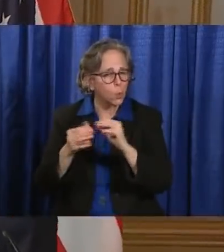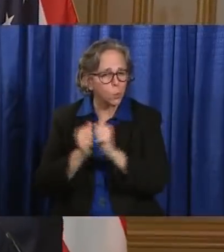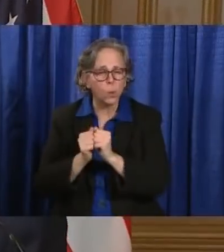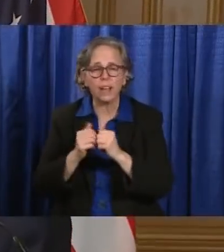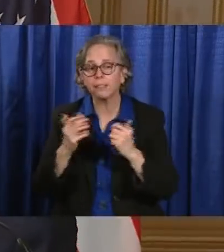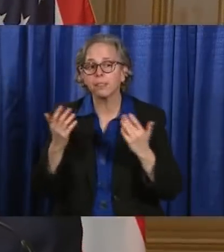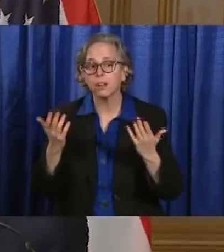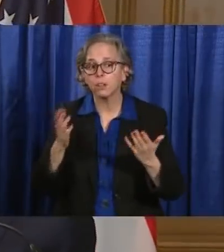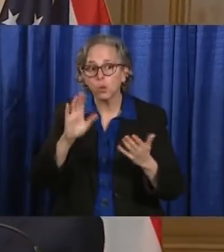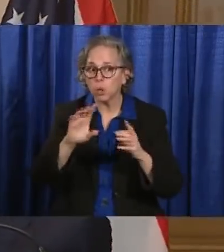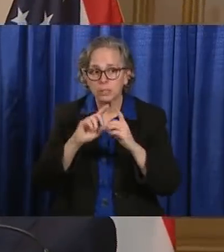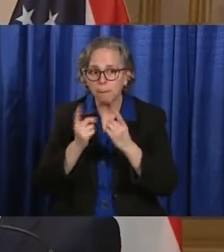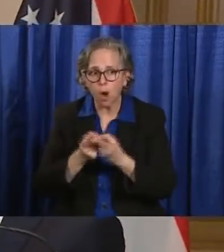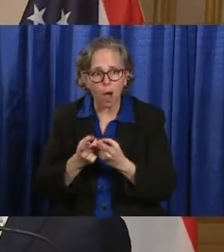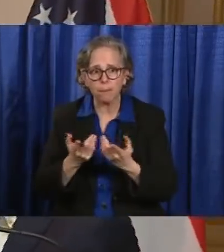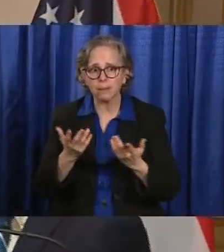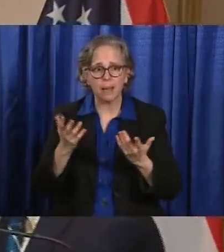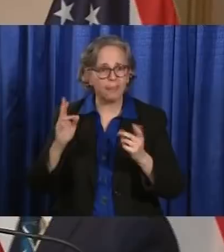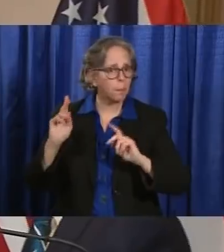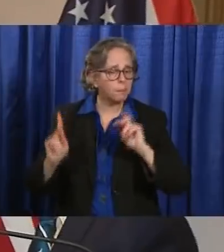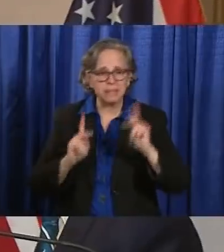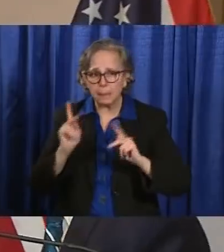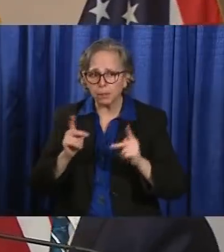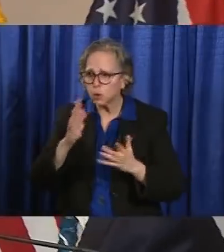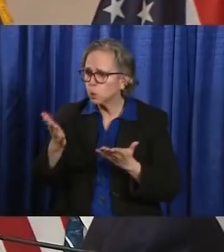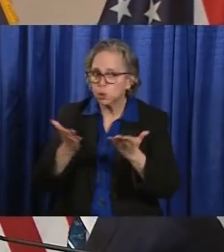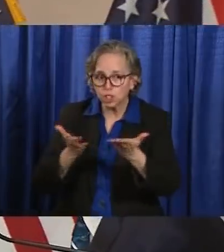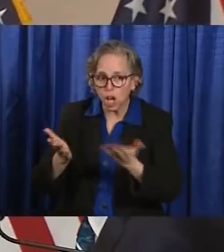your department and the folks that you serve?